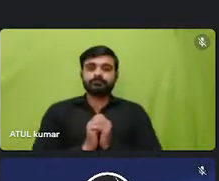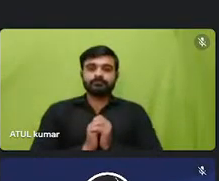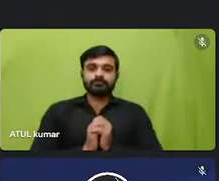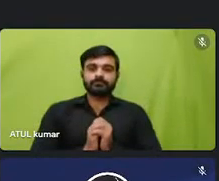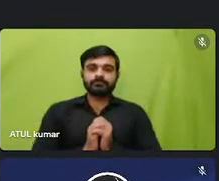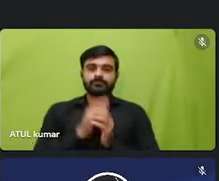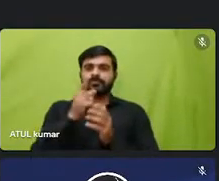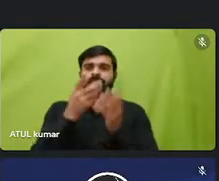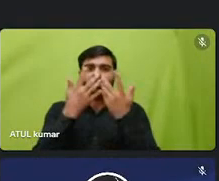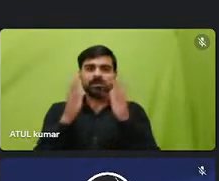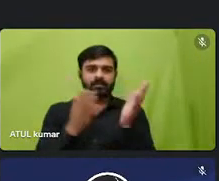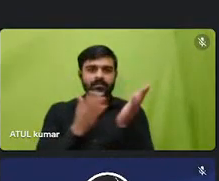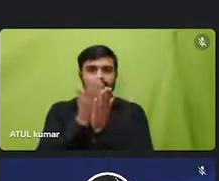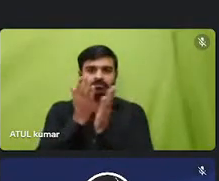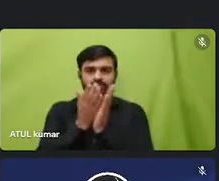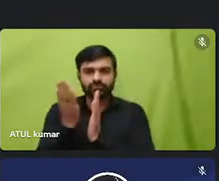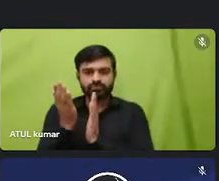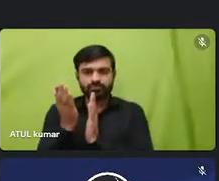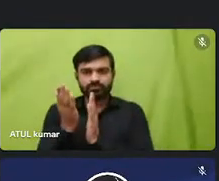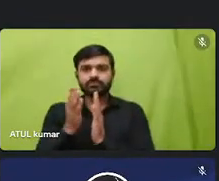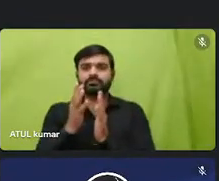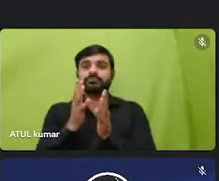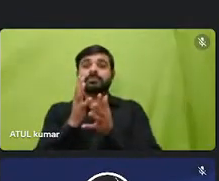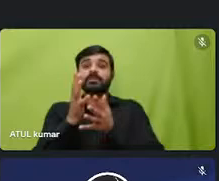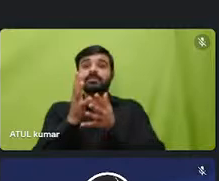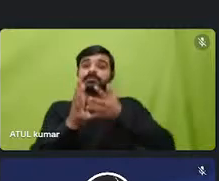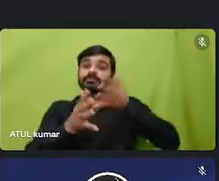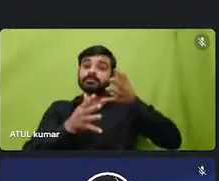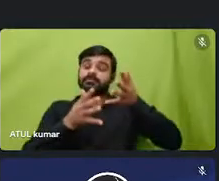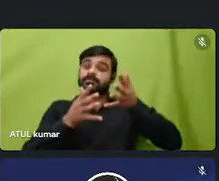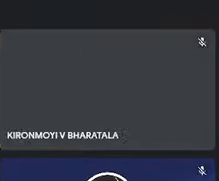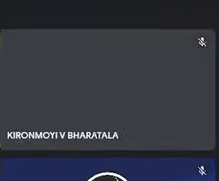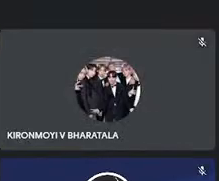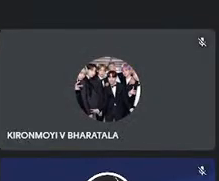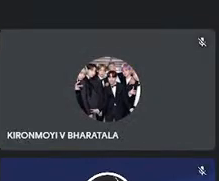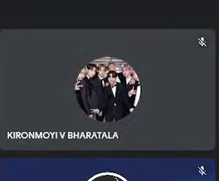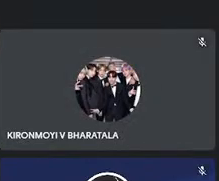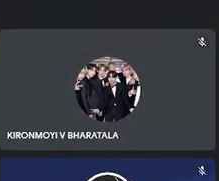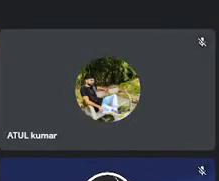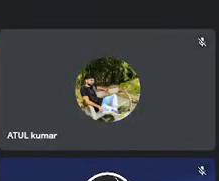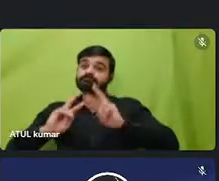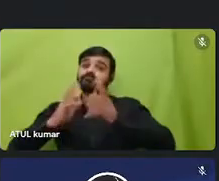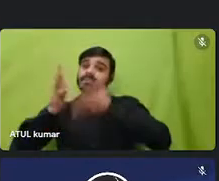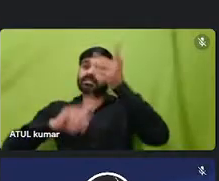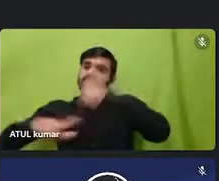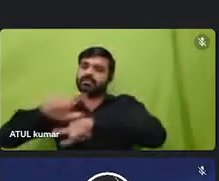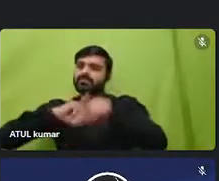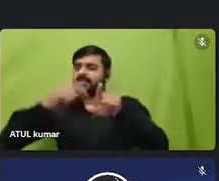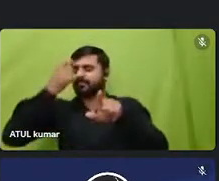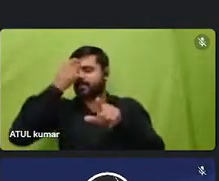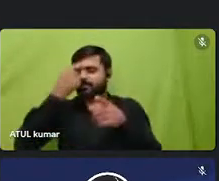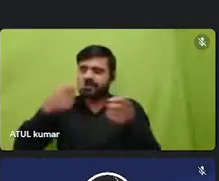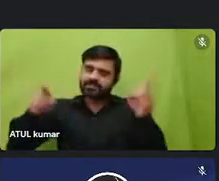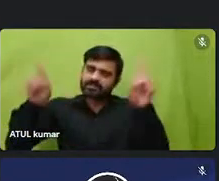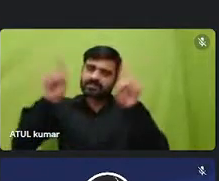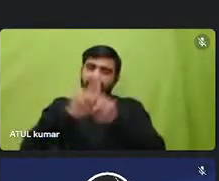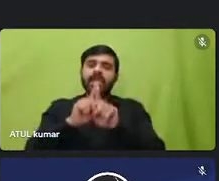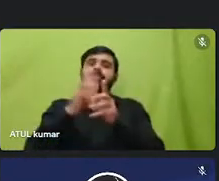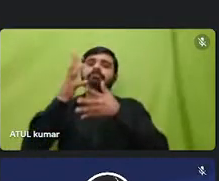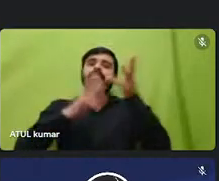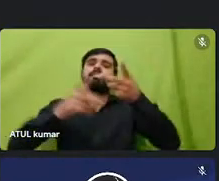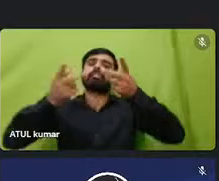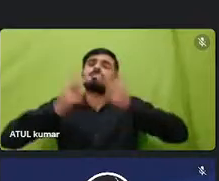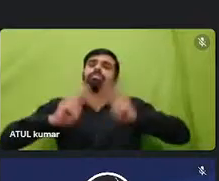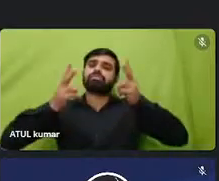Is there any way to convert spoken language into sign language? Well, it's the same issue as converting